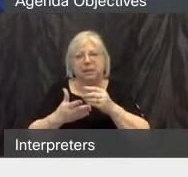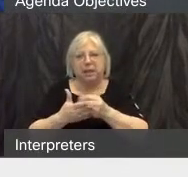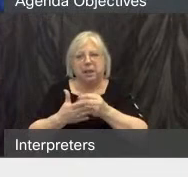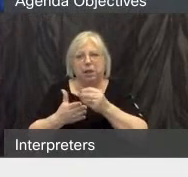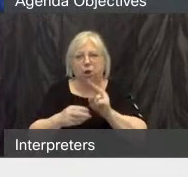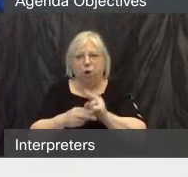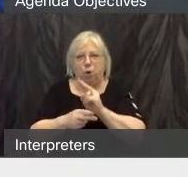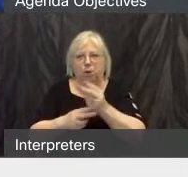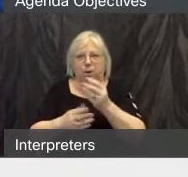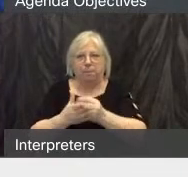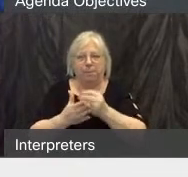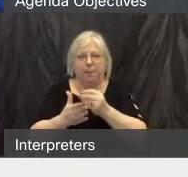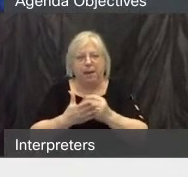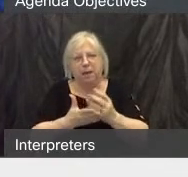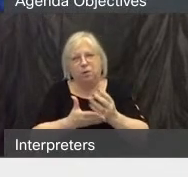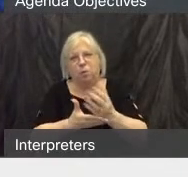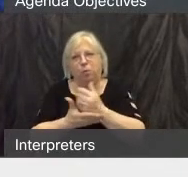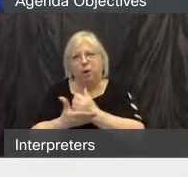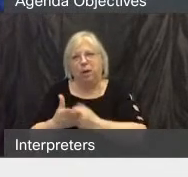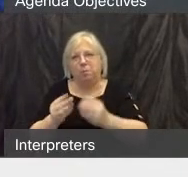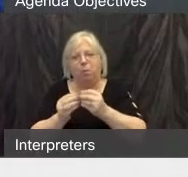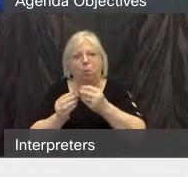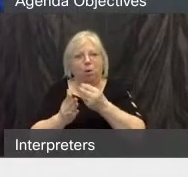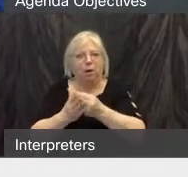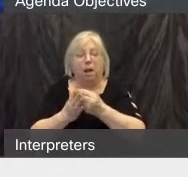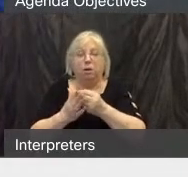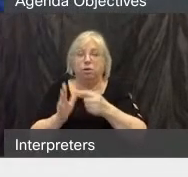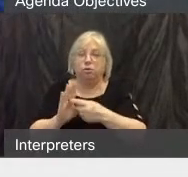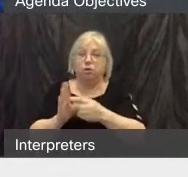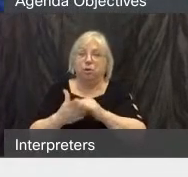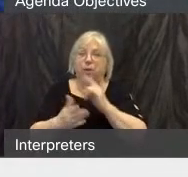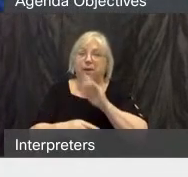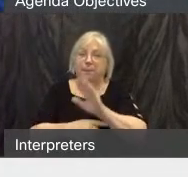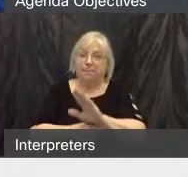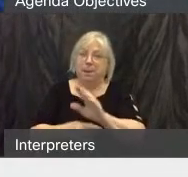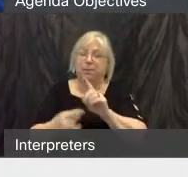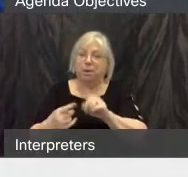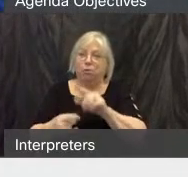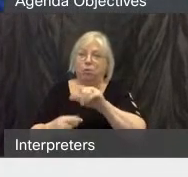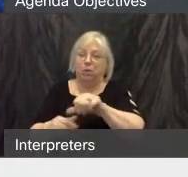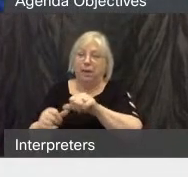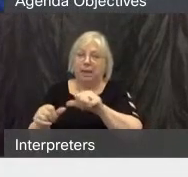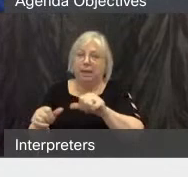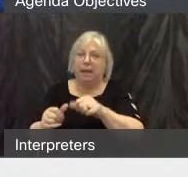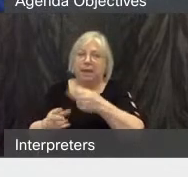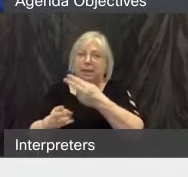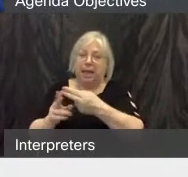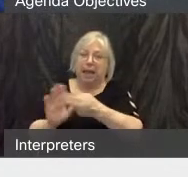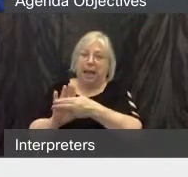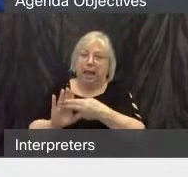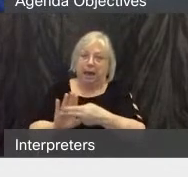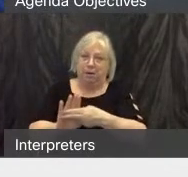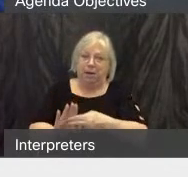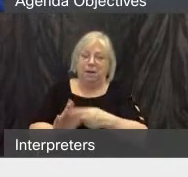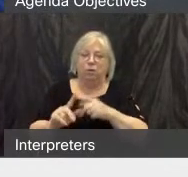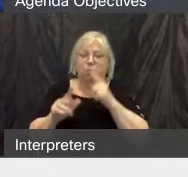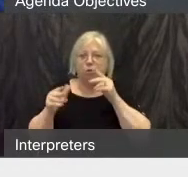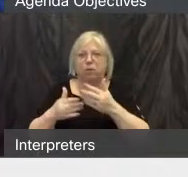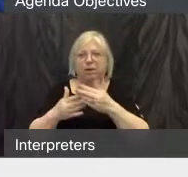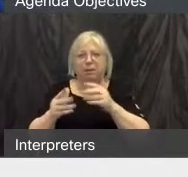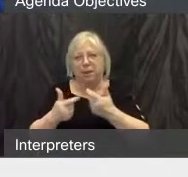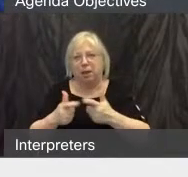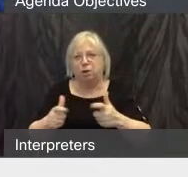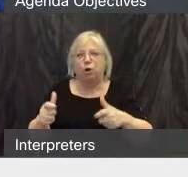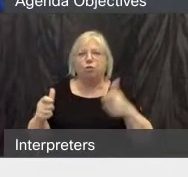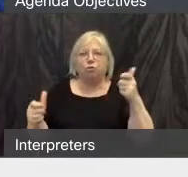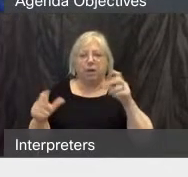that we're having a commitment to these areas, and bring in large foundation dollars to address some of the issues that we're trying to address.